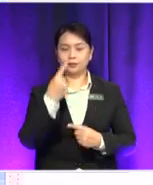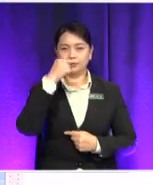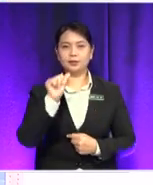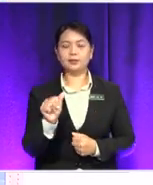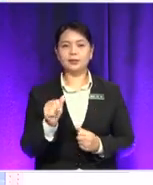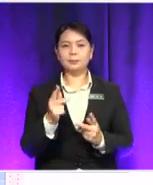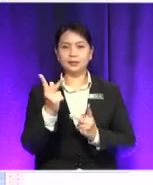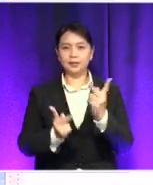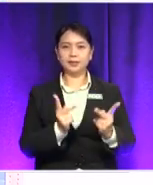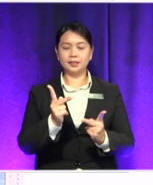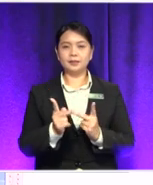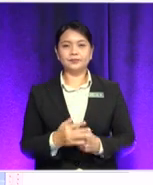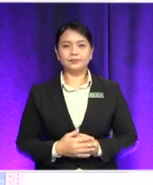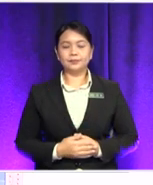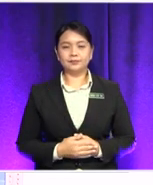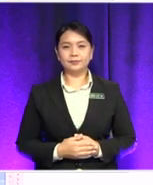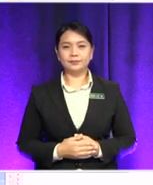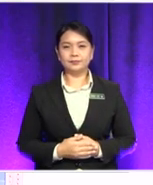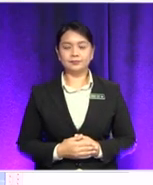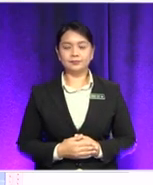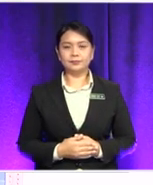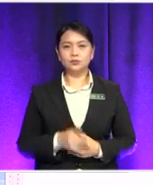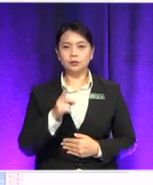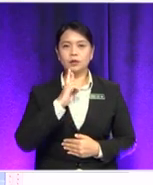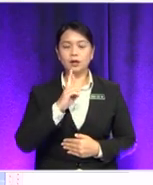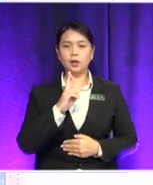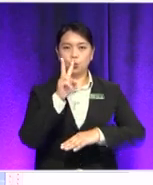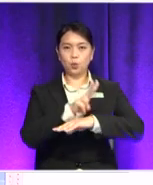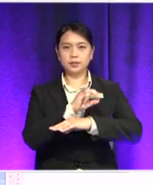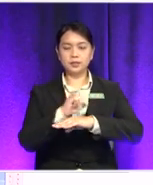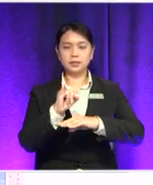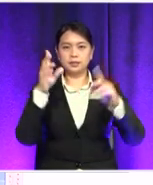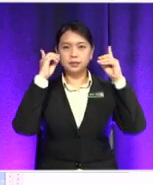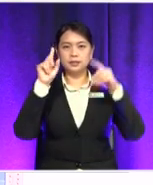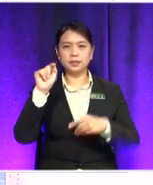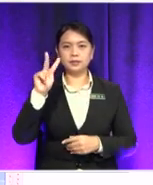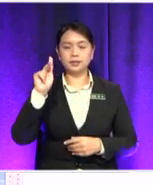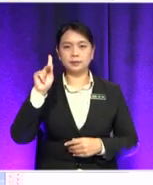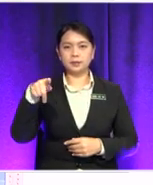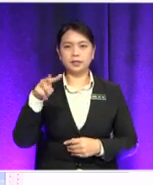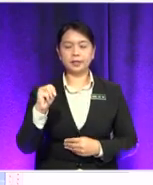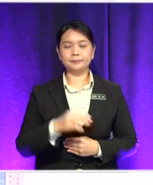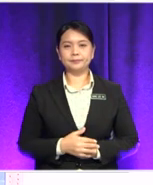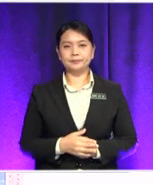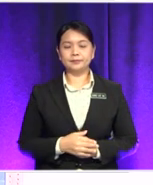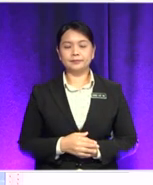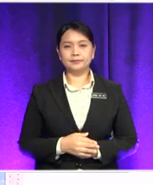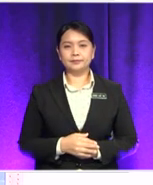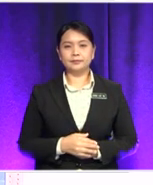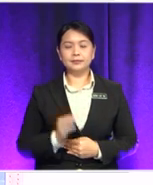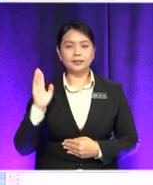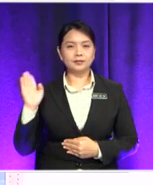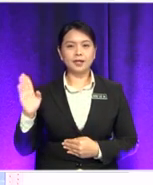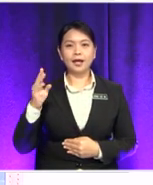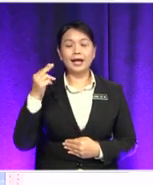hello everyone. You are now watching DidikTV KPM in the upper secondary slot. And my name is Hanif Sean. I'm sure